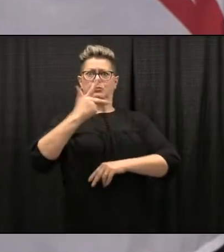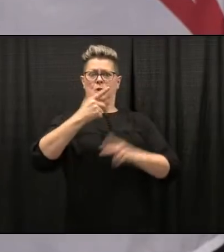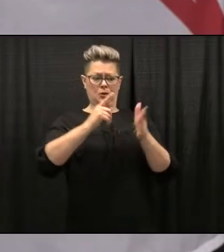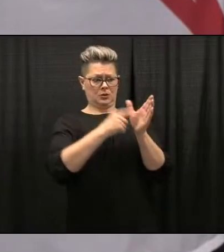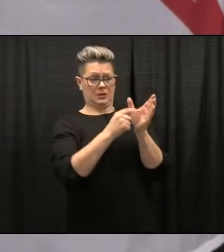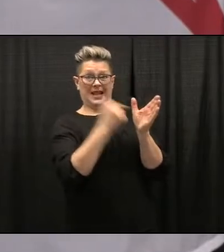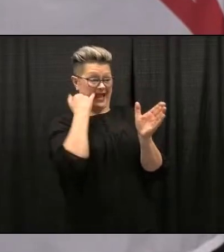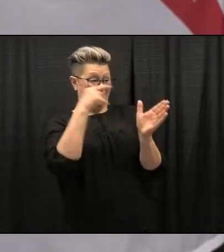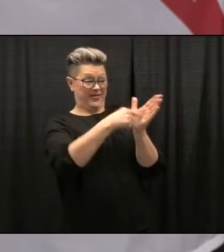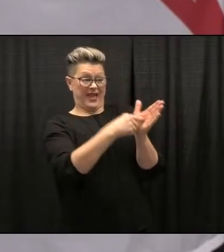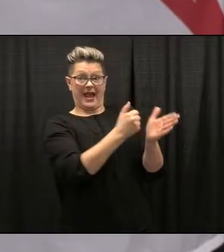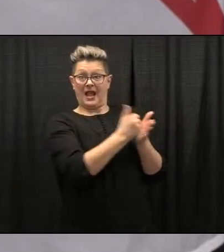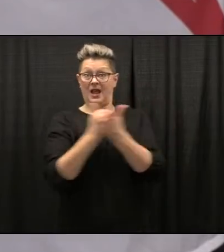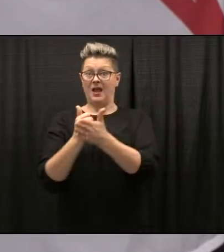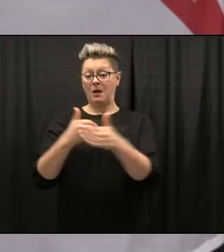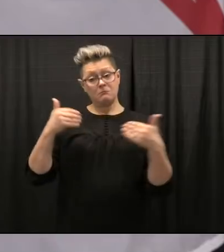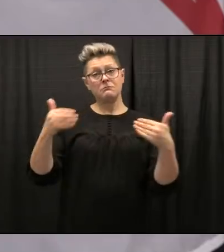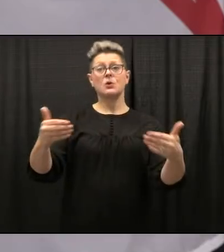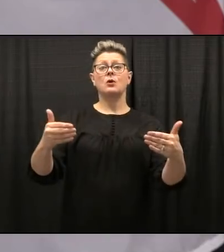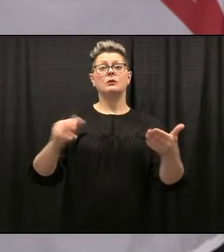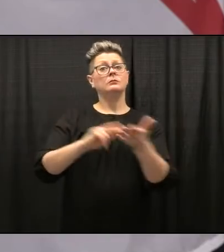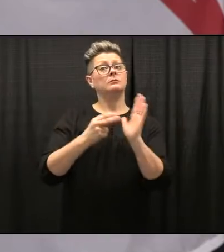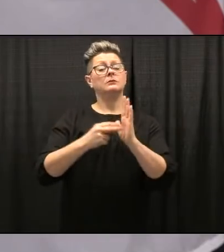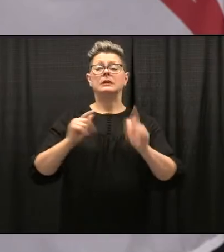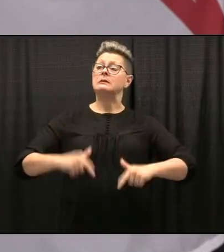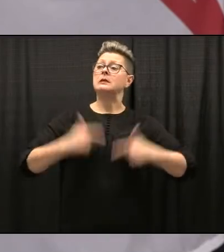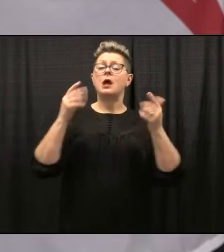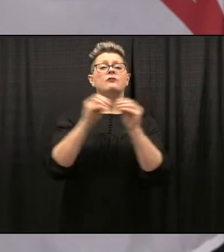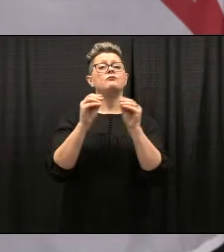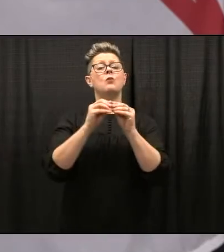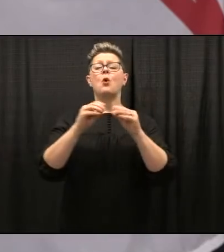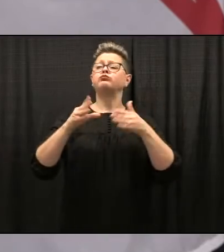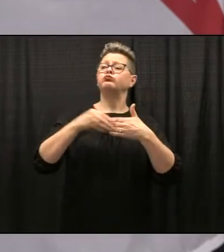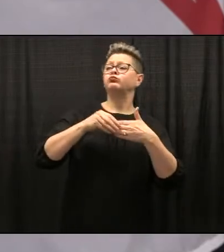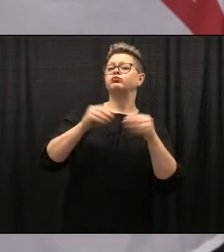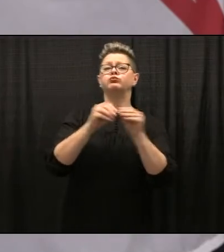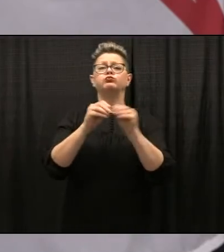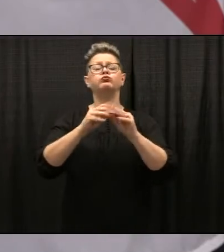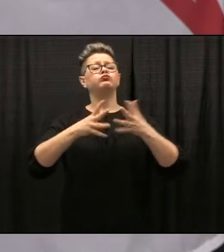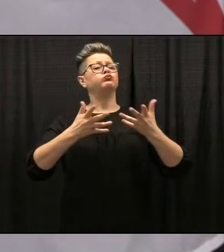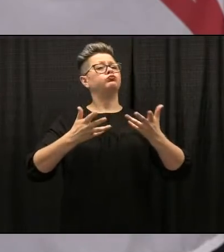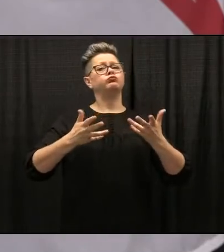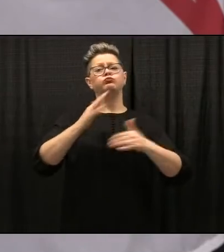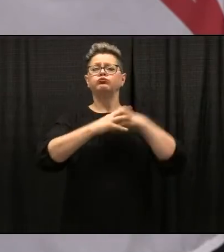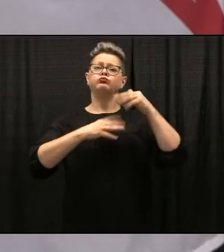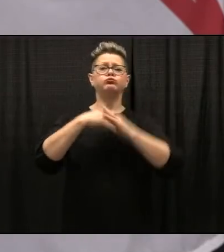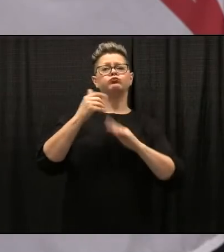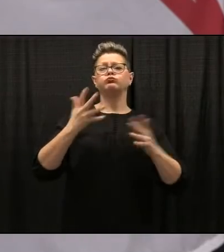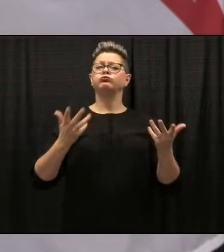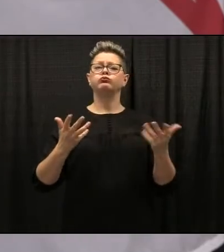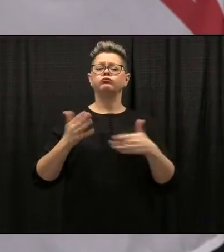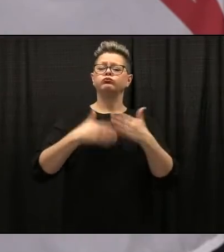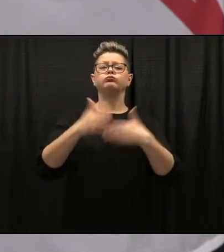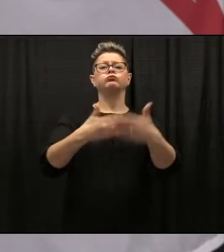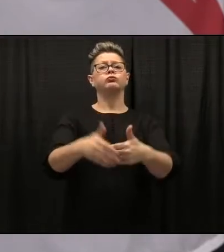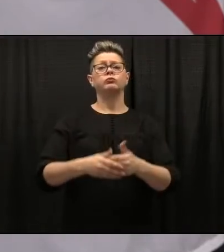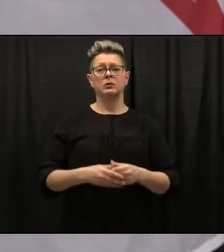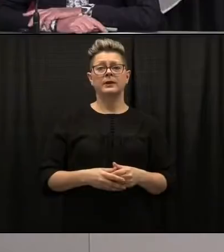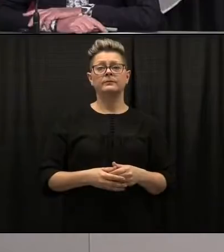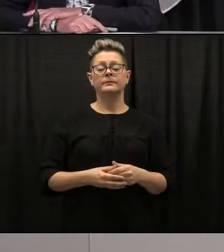so that we can all live a more free life, I think that's an important instrument that I'm certainly not willing to take off the table at this particular moment in time.